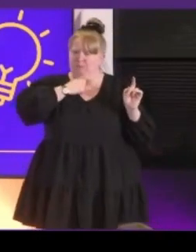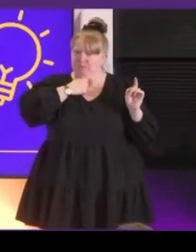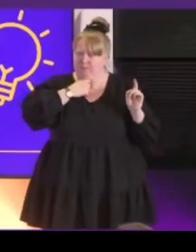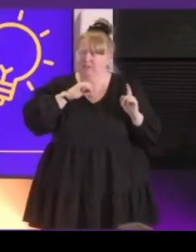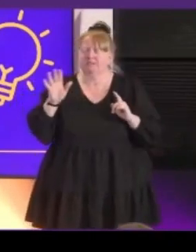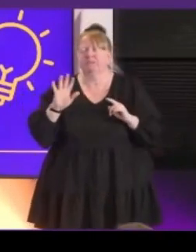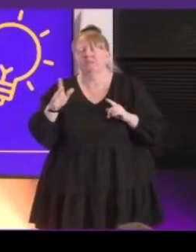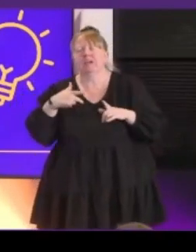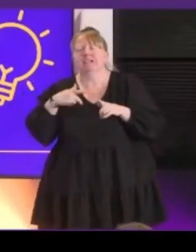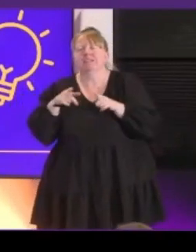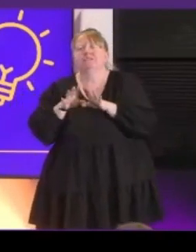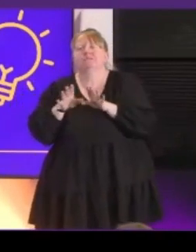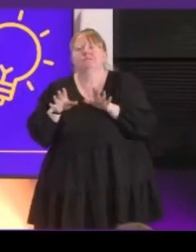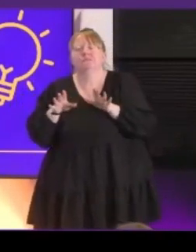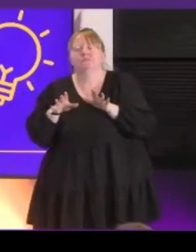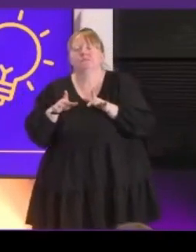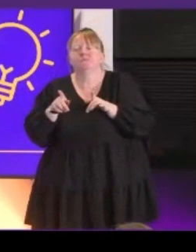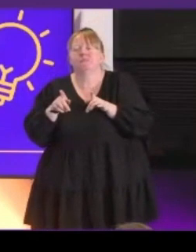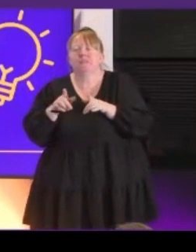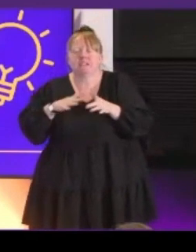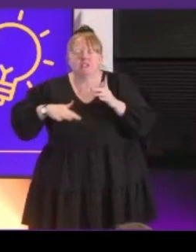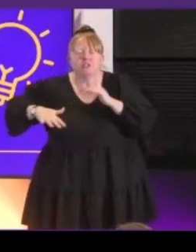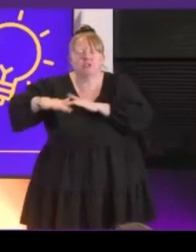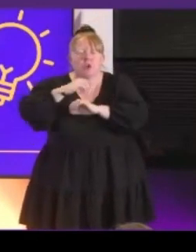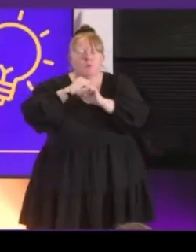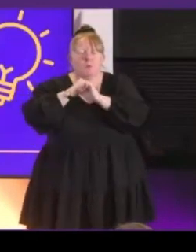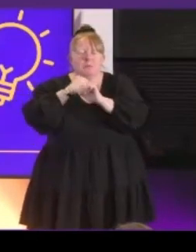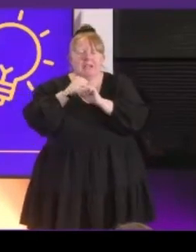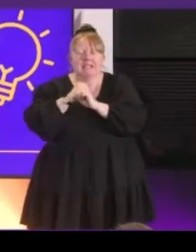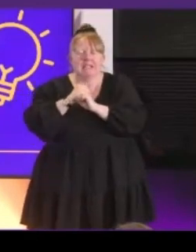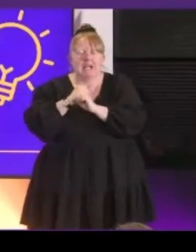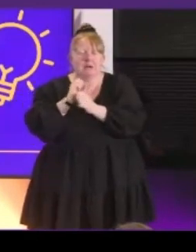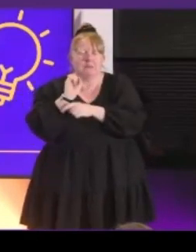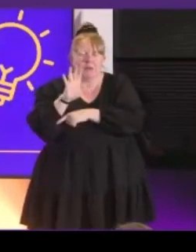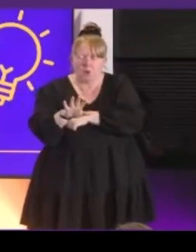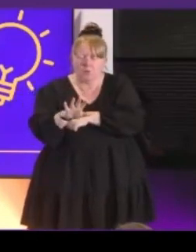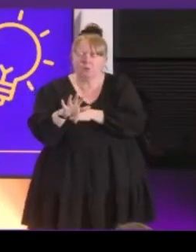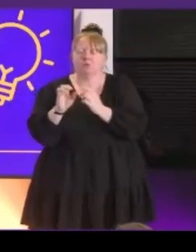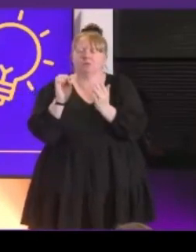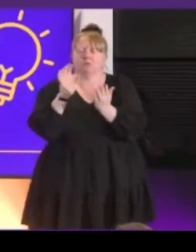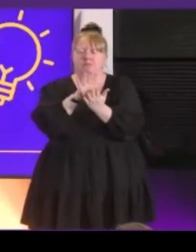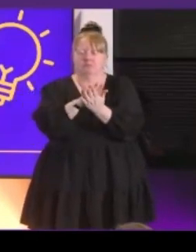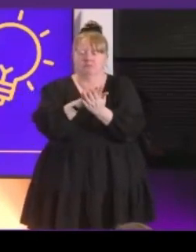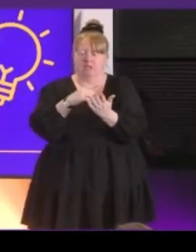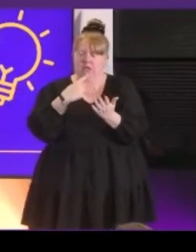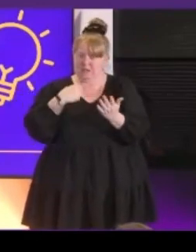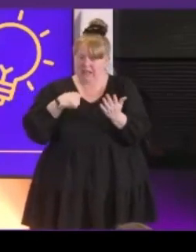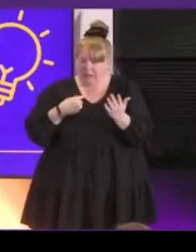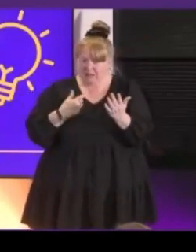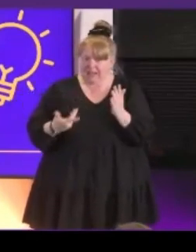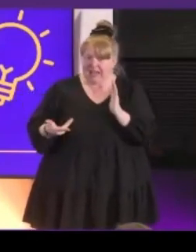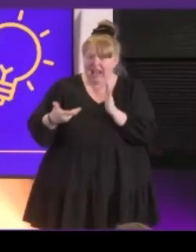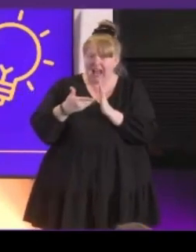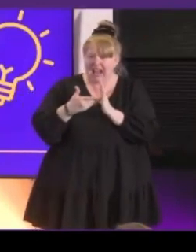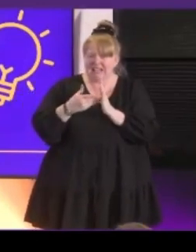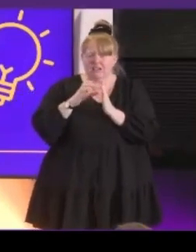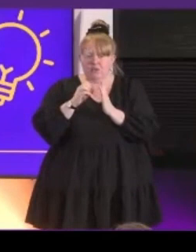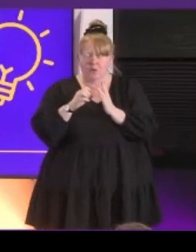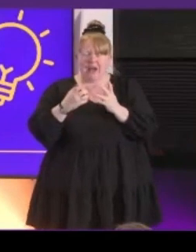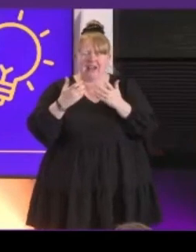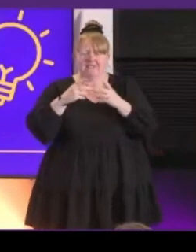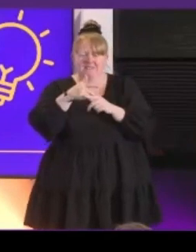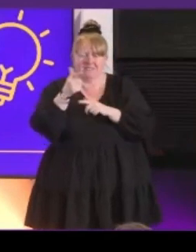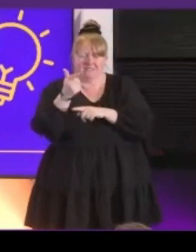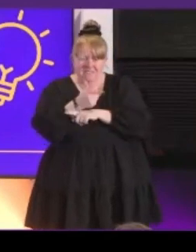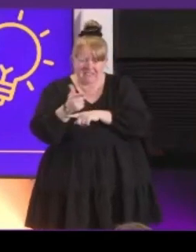But we had the same. It was like, it's a social media post. Like, seriously, are you telling me adding alt text and adding video